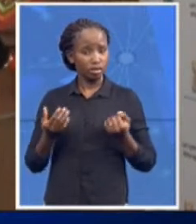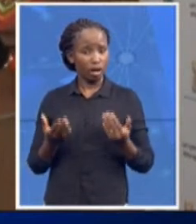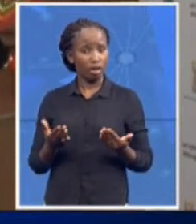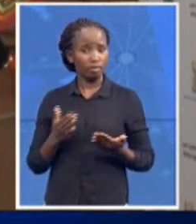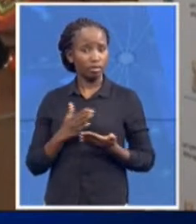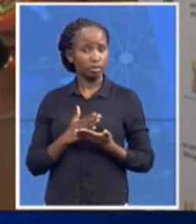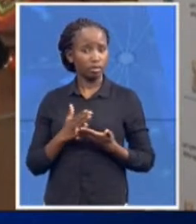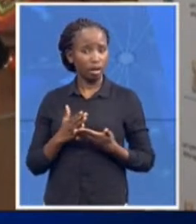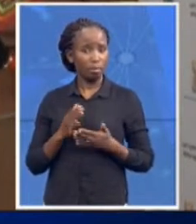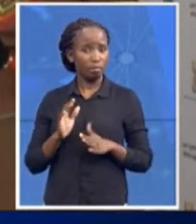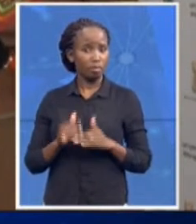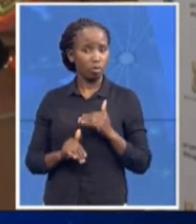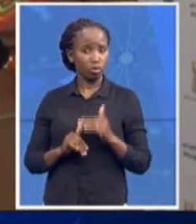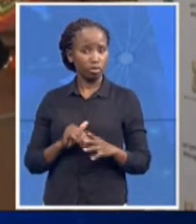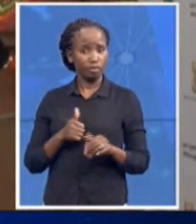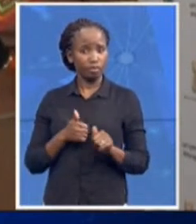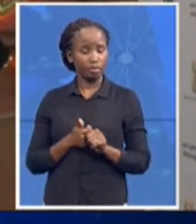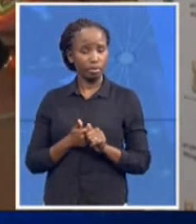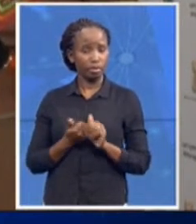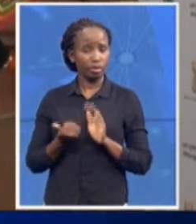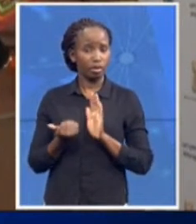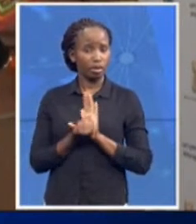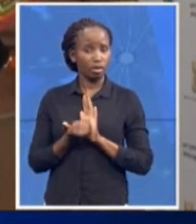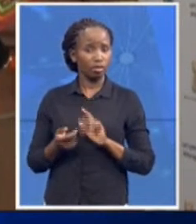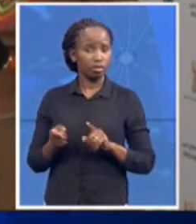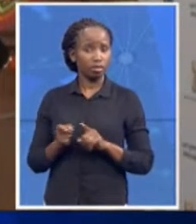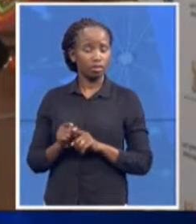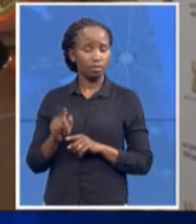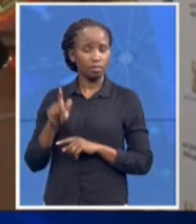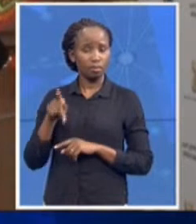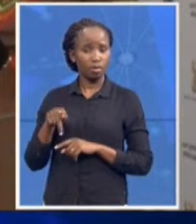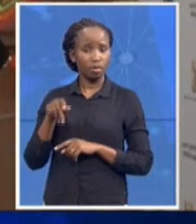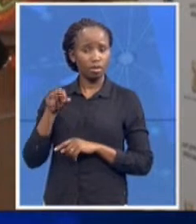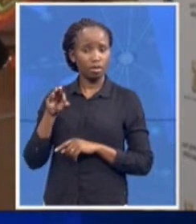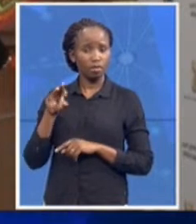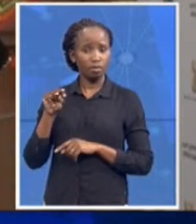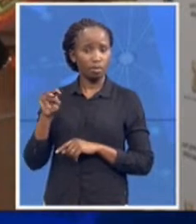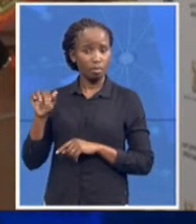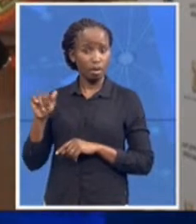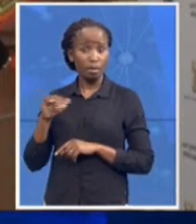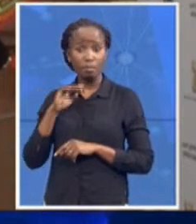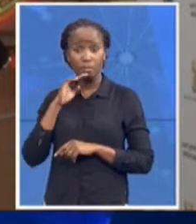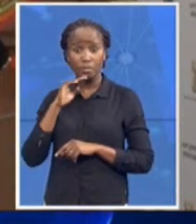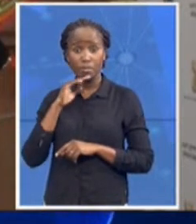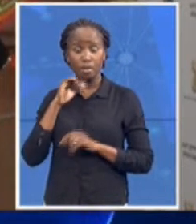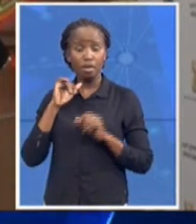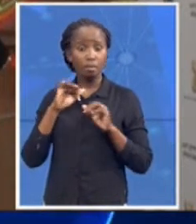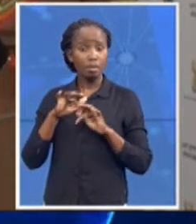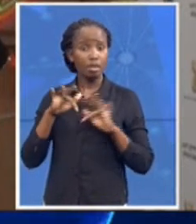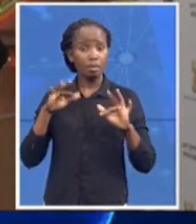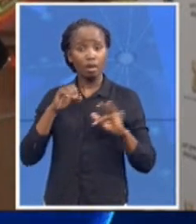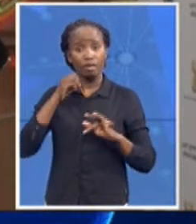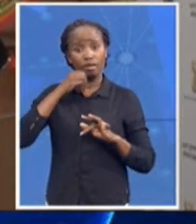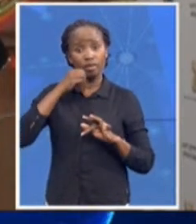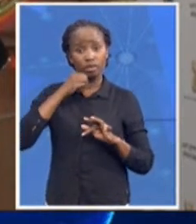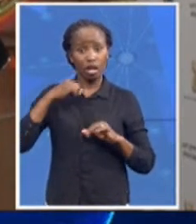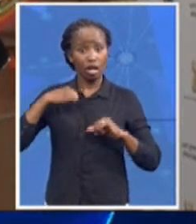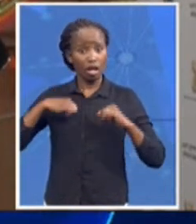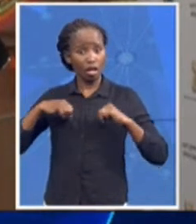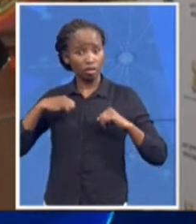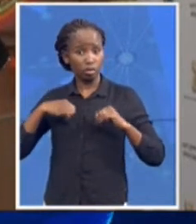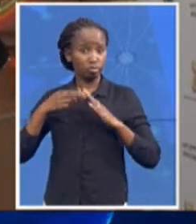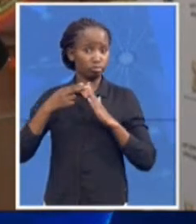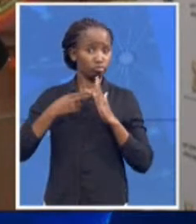that mean artists who legitimately applied for relief and received relief that didn't follow the correct